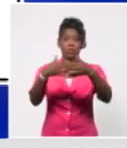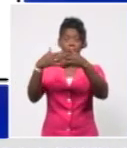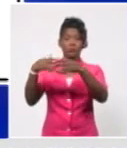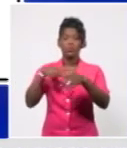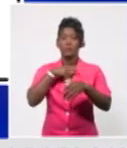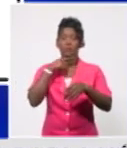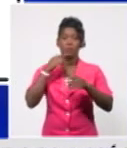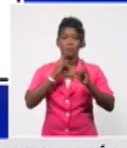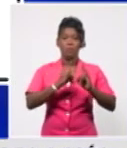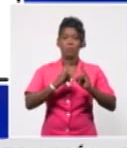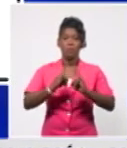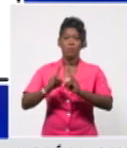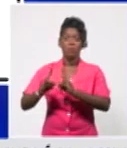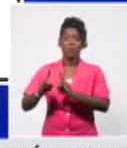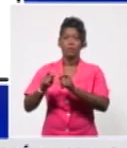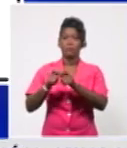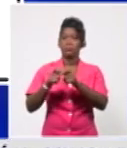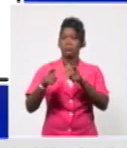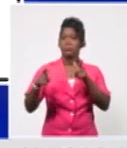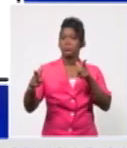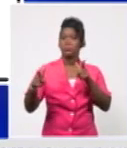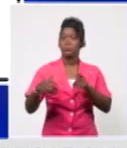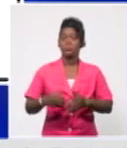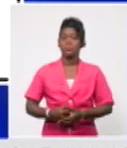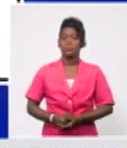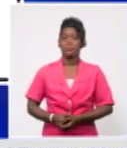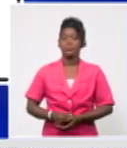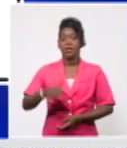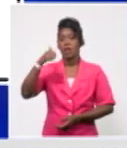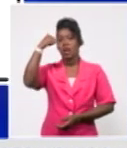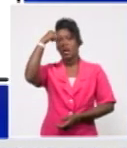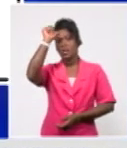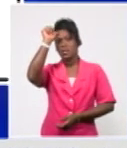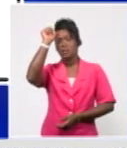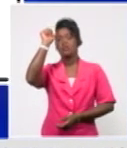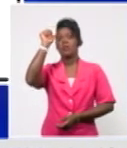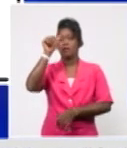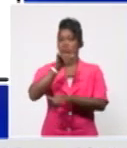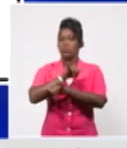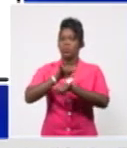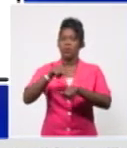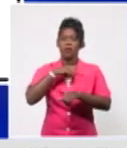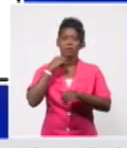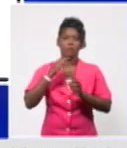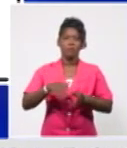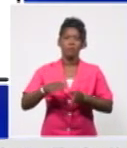Yesterday, 974 people died of the virus in the United States,